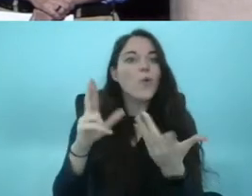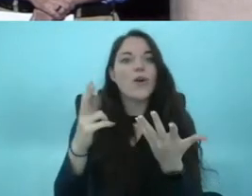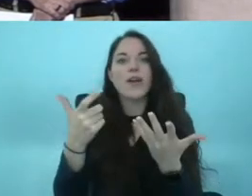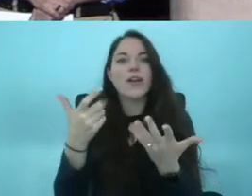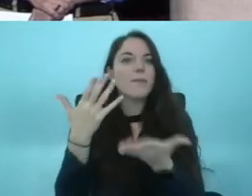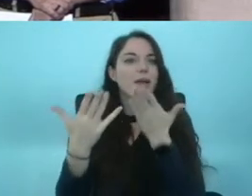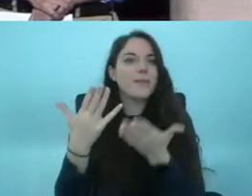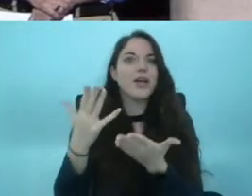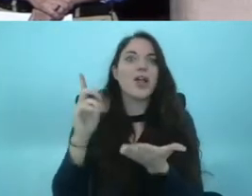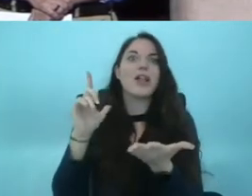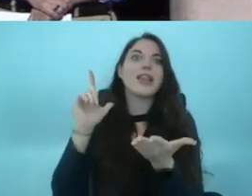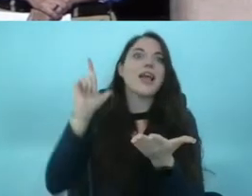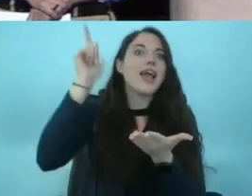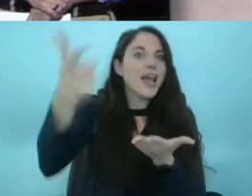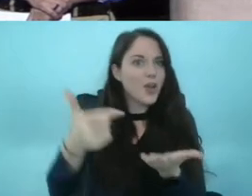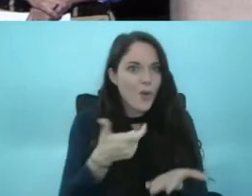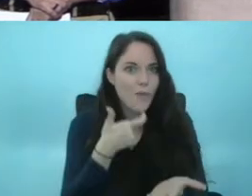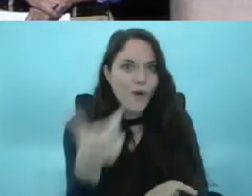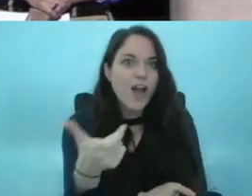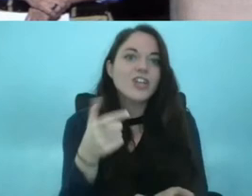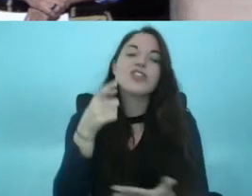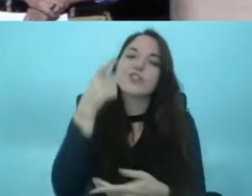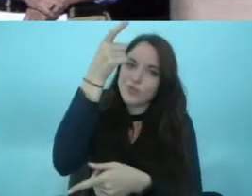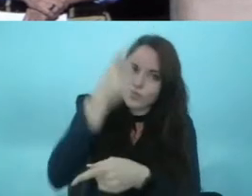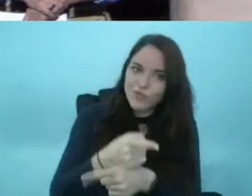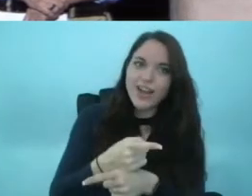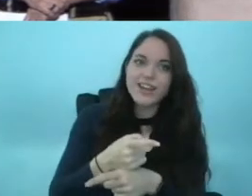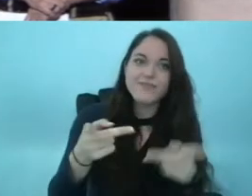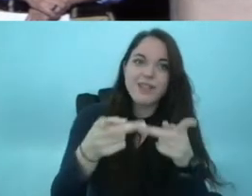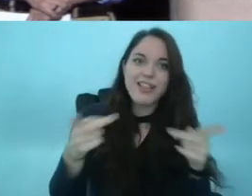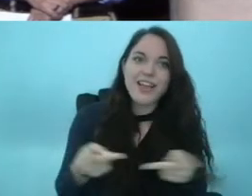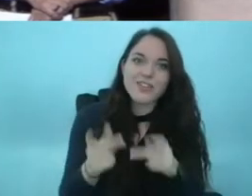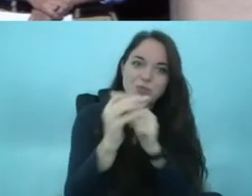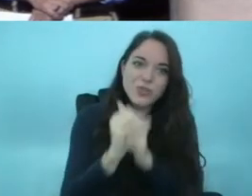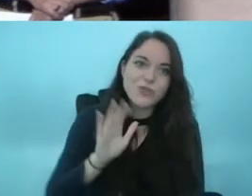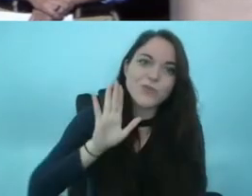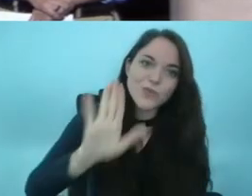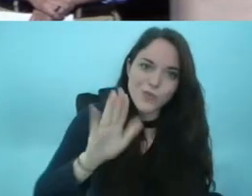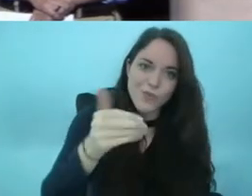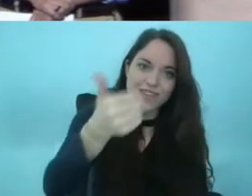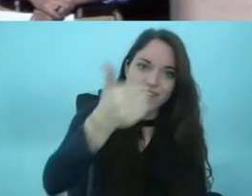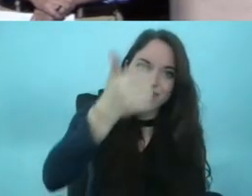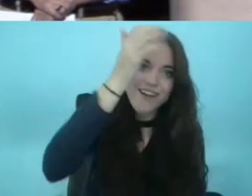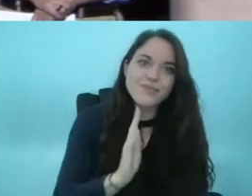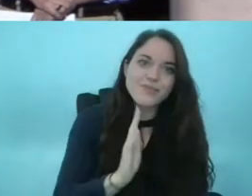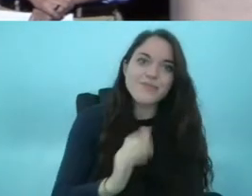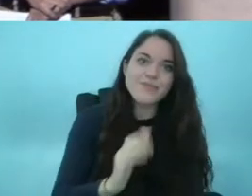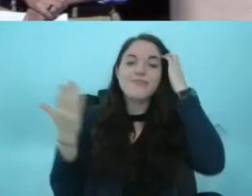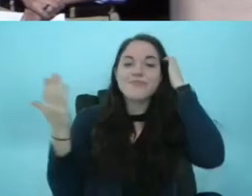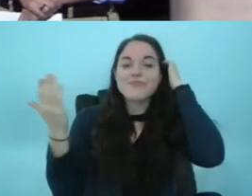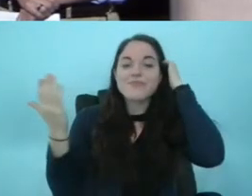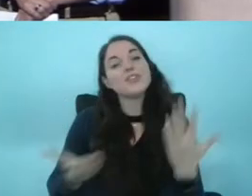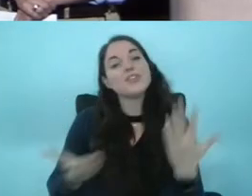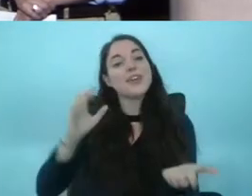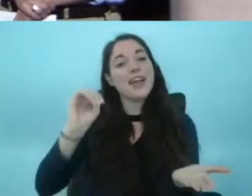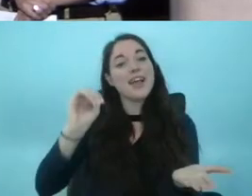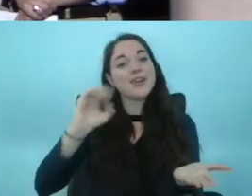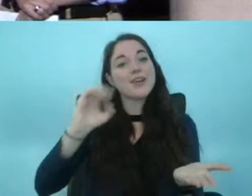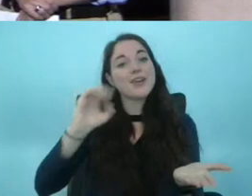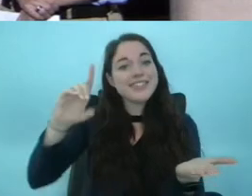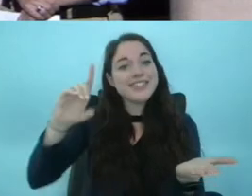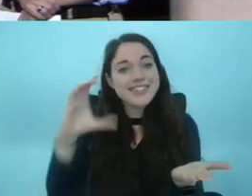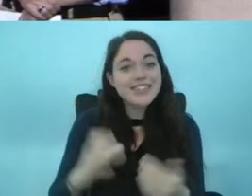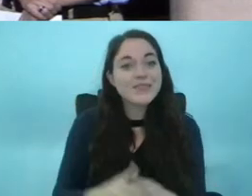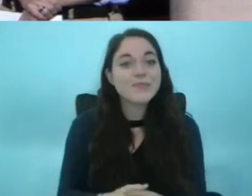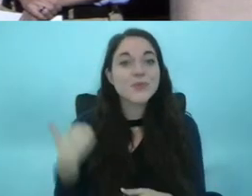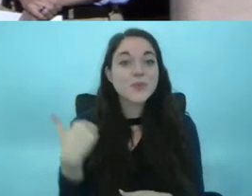from today, you are in the right place to worship your God. Here at MCCDC, we